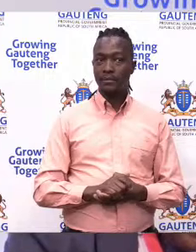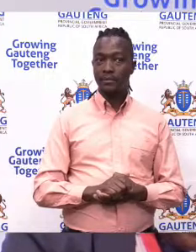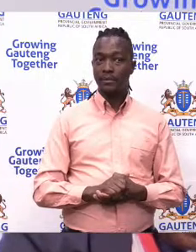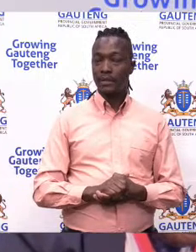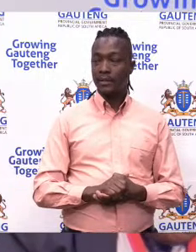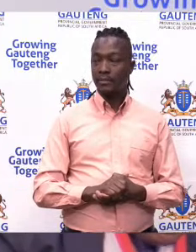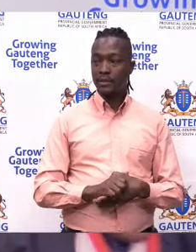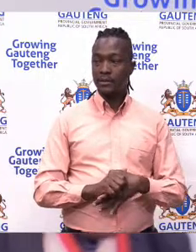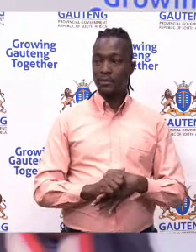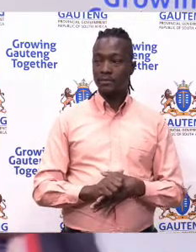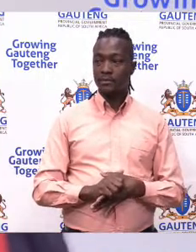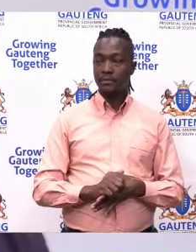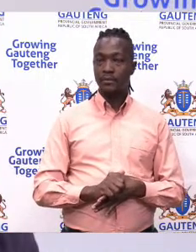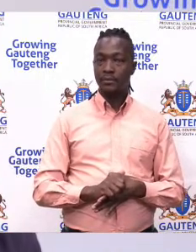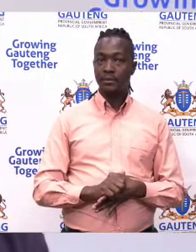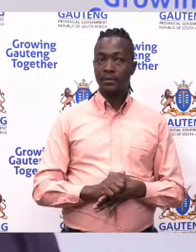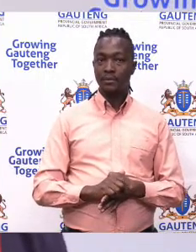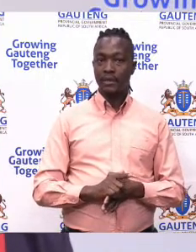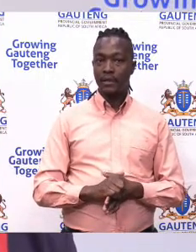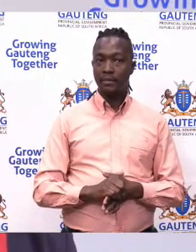Looks like today we don't have